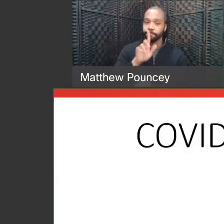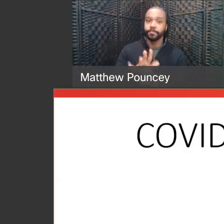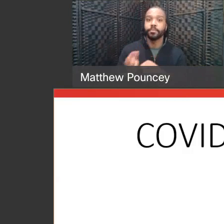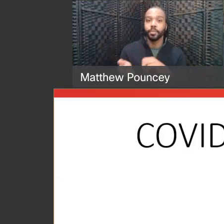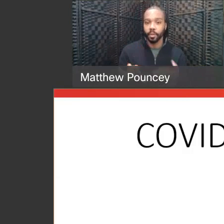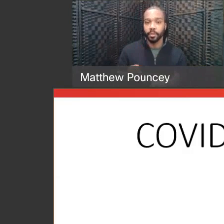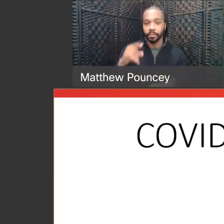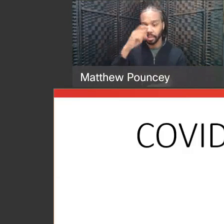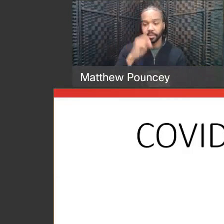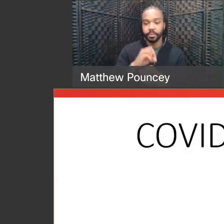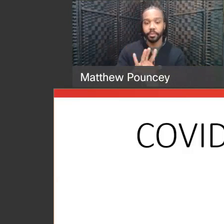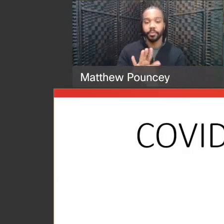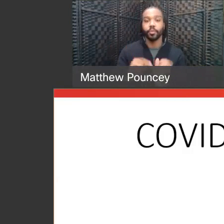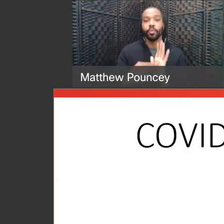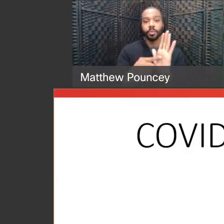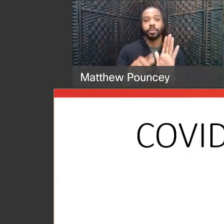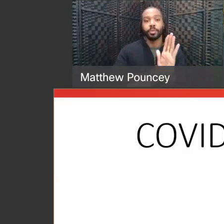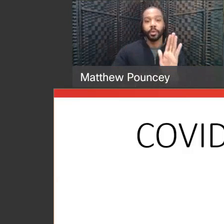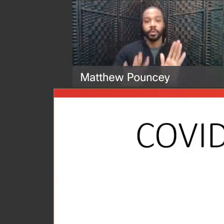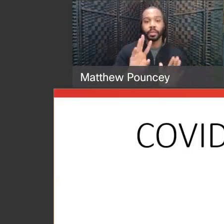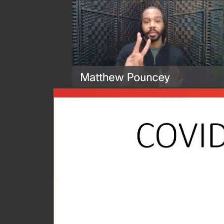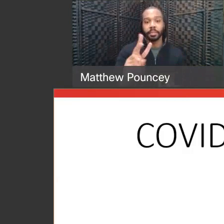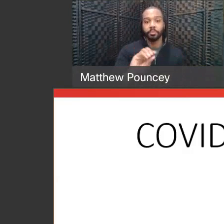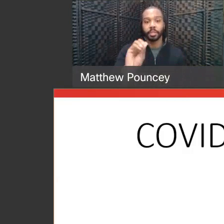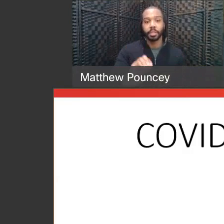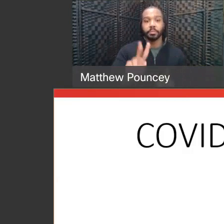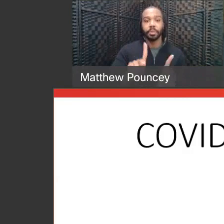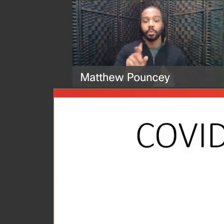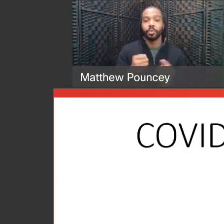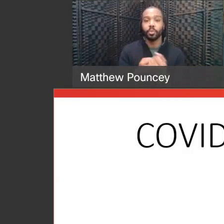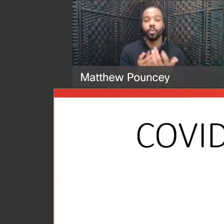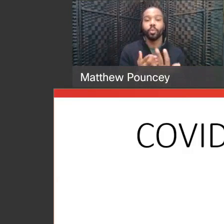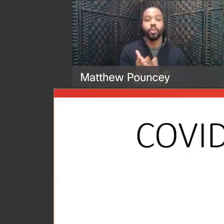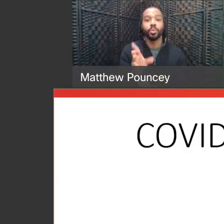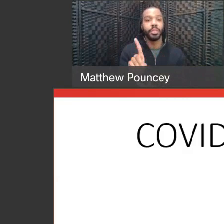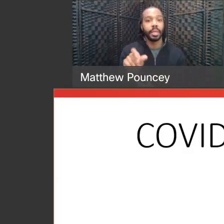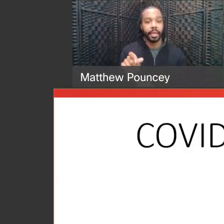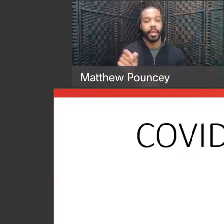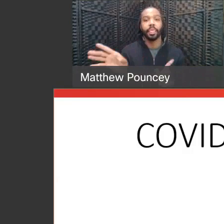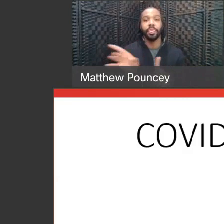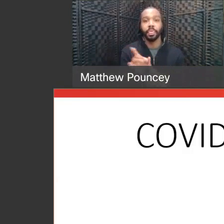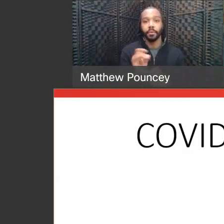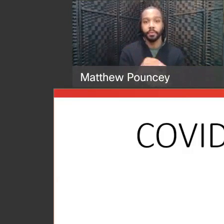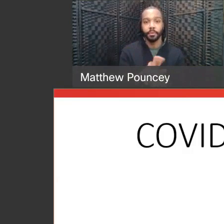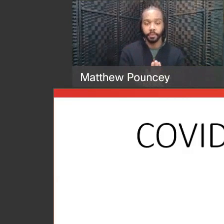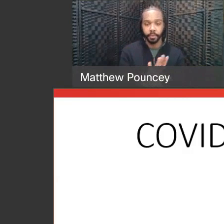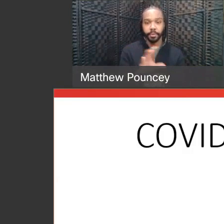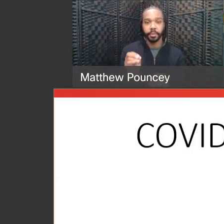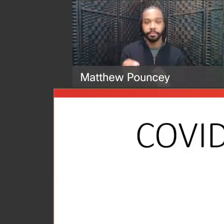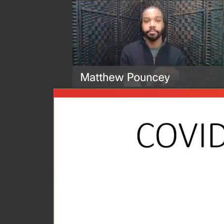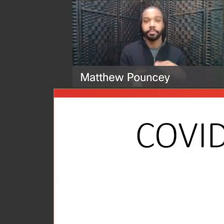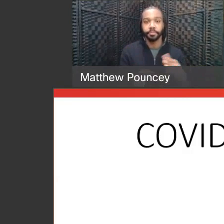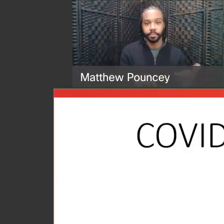about 6% of people who, among some people supported by DDA who contracted COVID and had